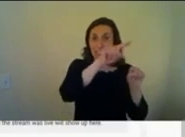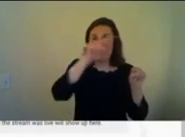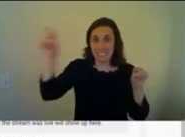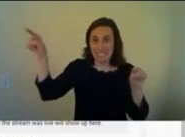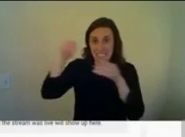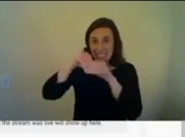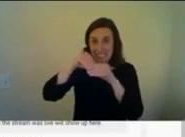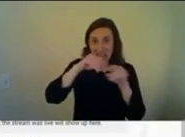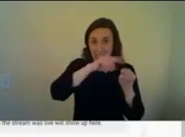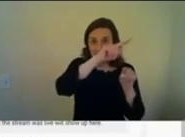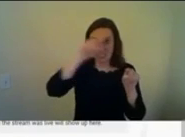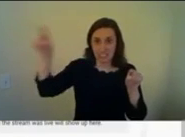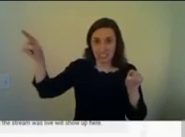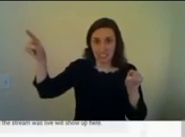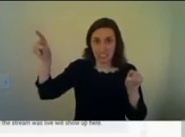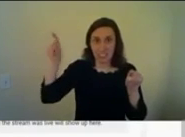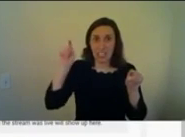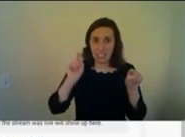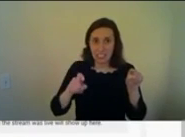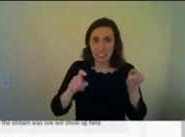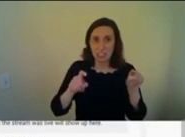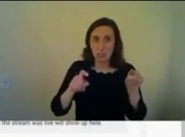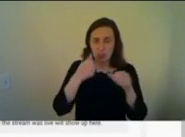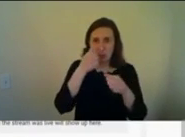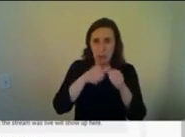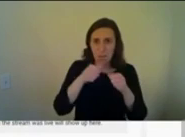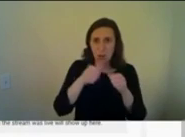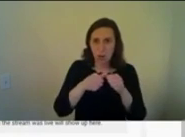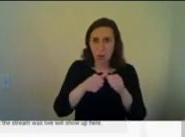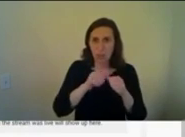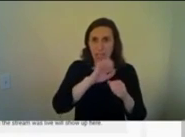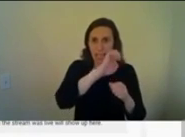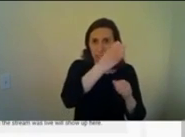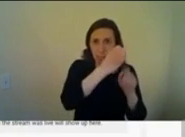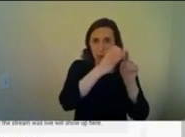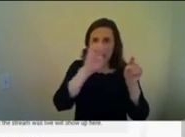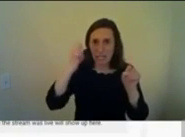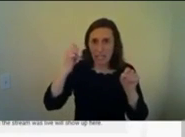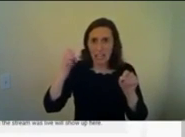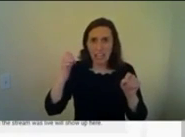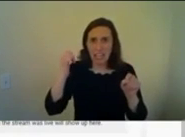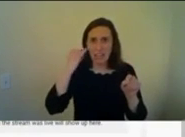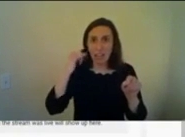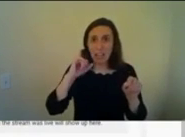I need to keep track of the powers in the polynomial I don't have.